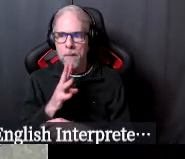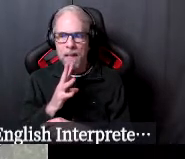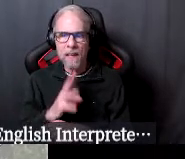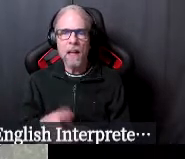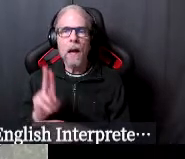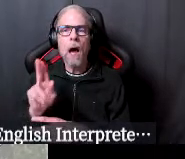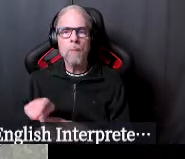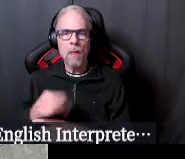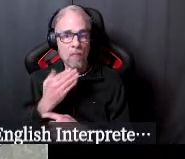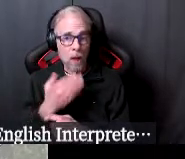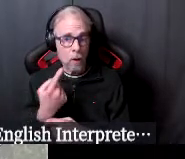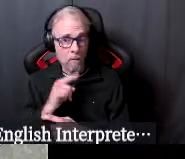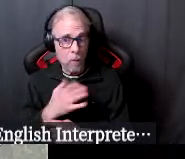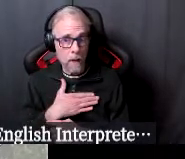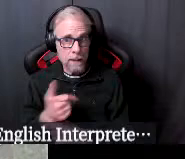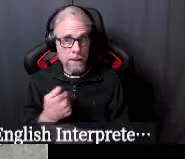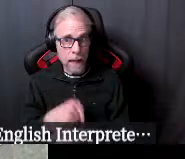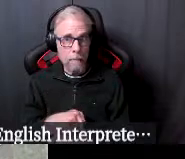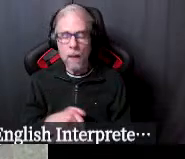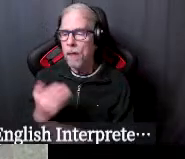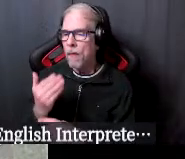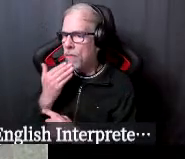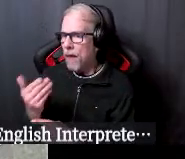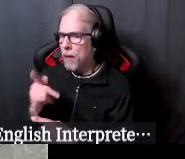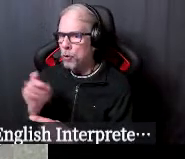my time. Thank you, Daniel.